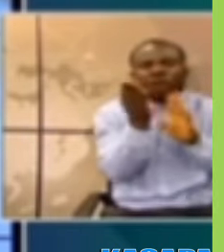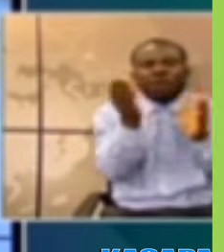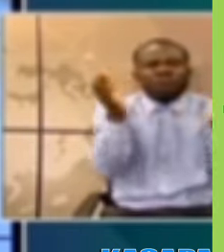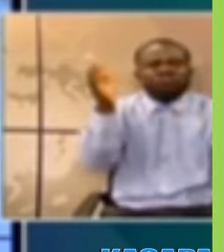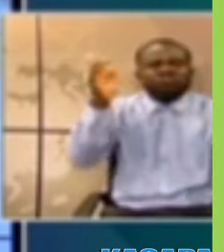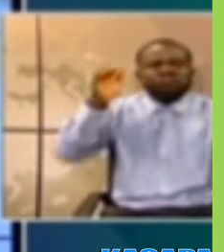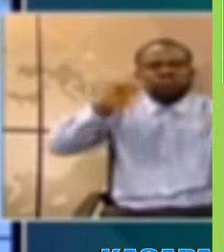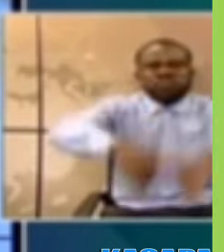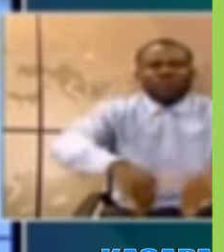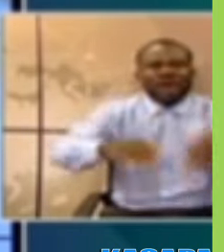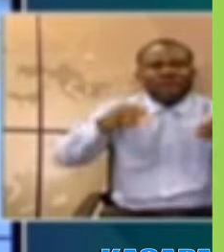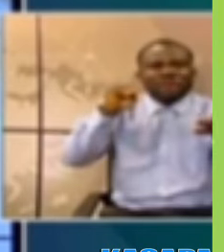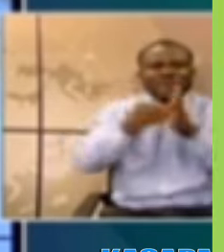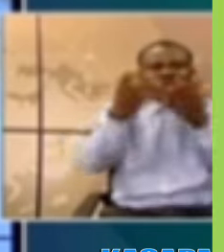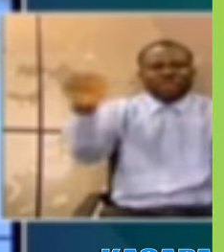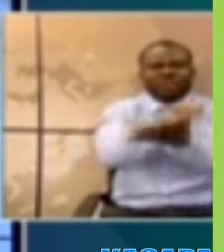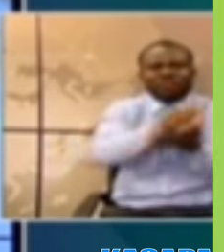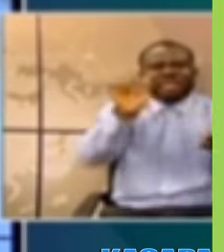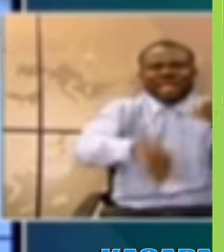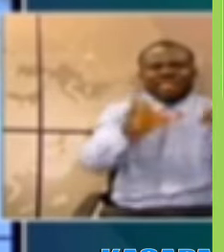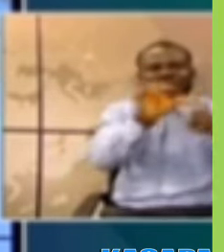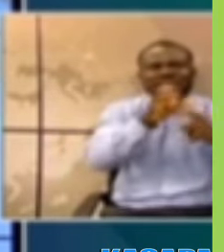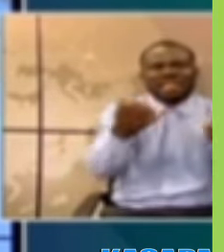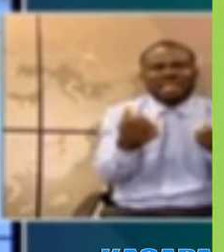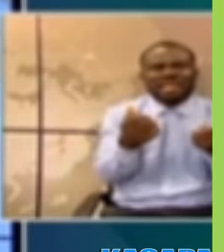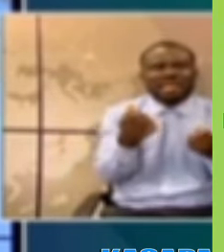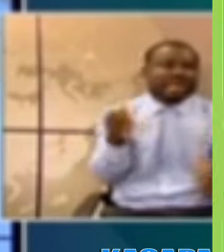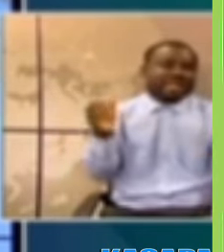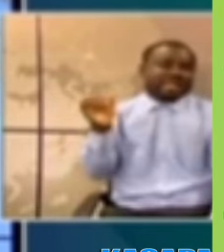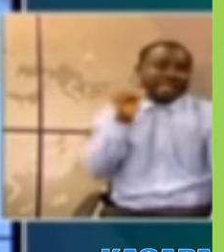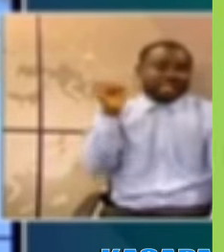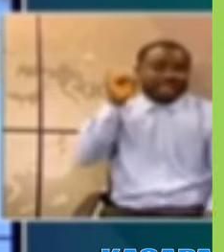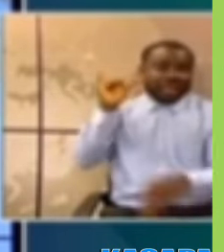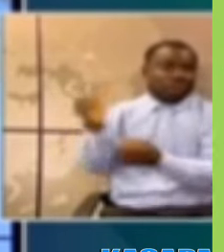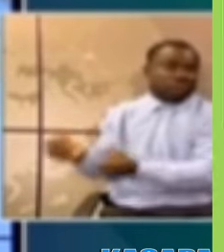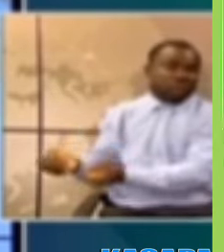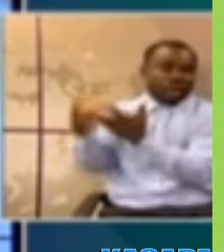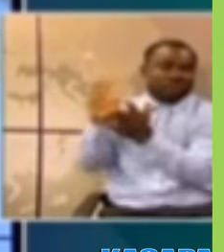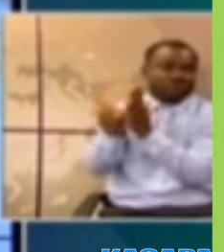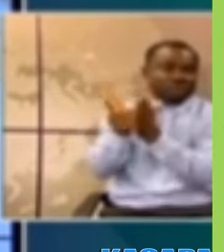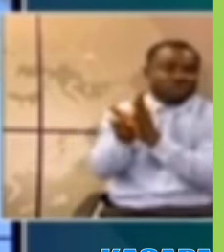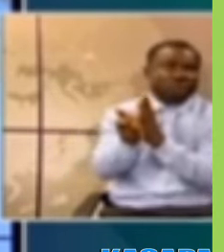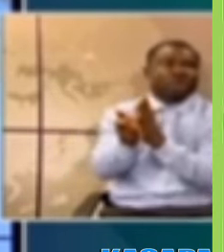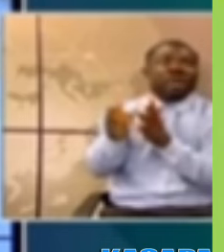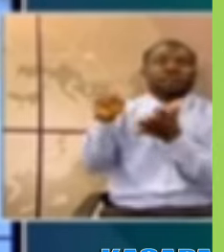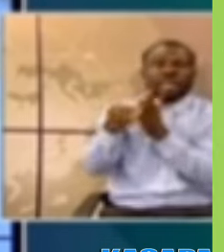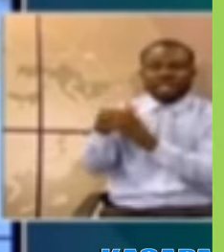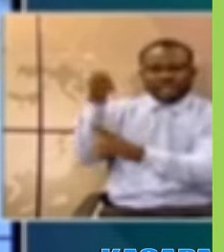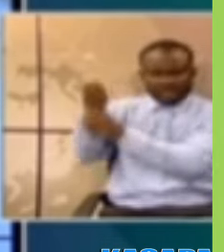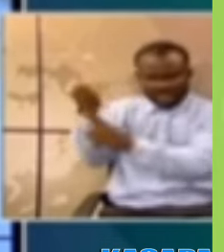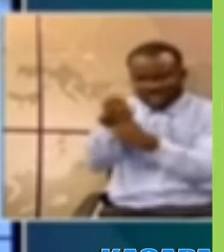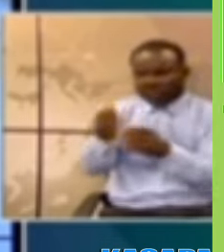Yeah. And to what you Kenya, we shall any man cause who one now no one. May you sure say when it they went for a